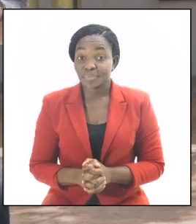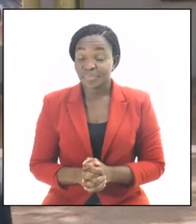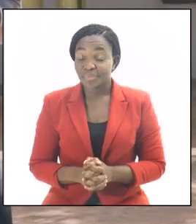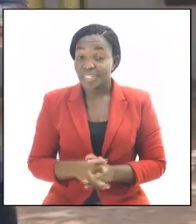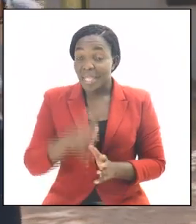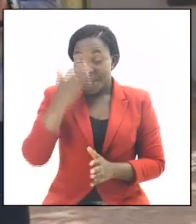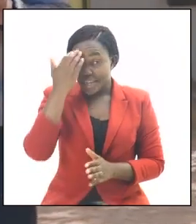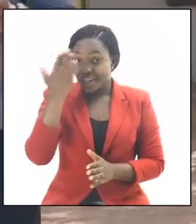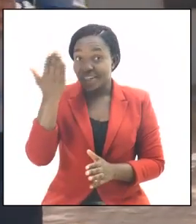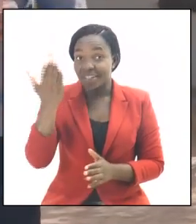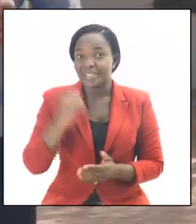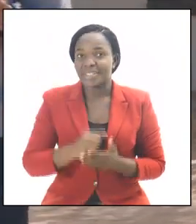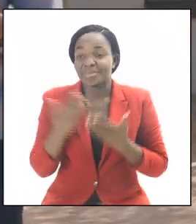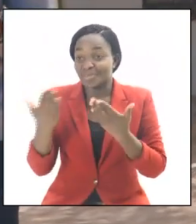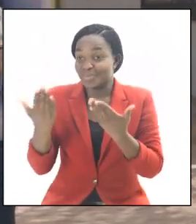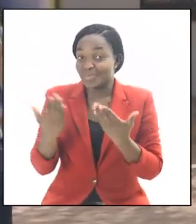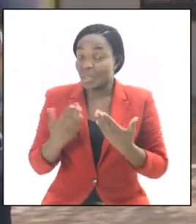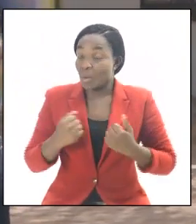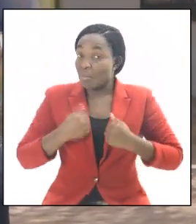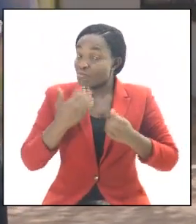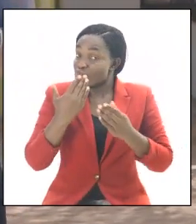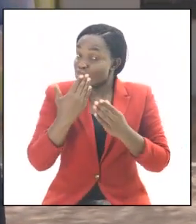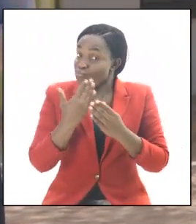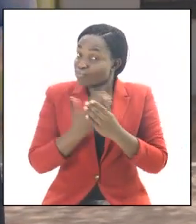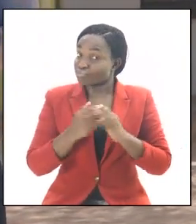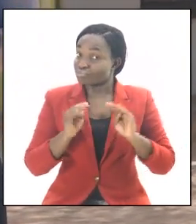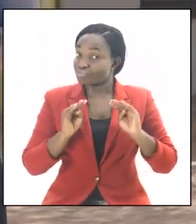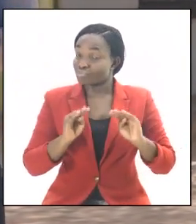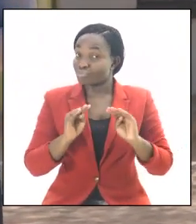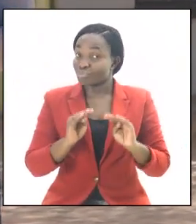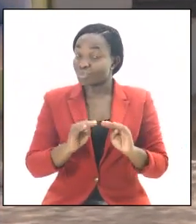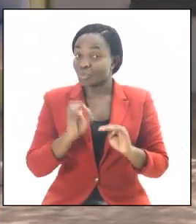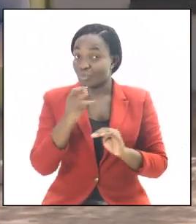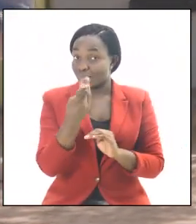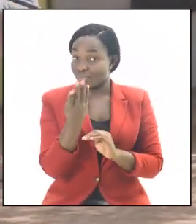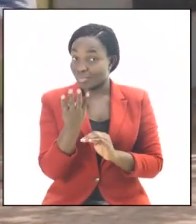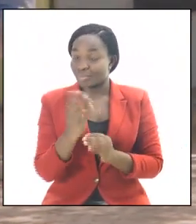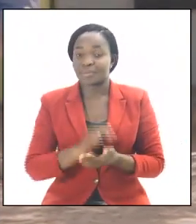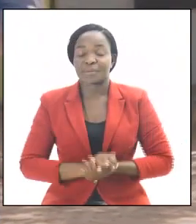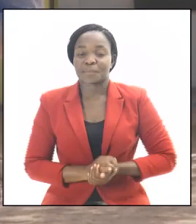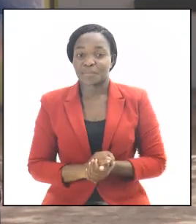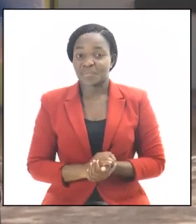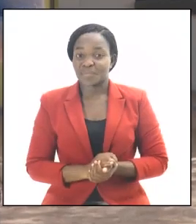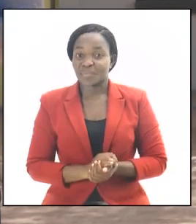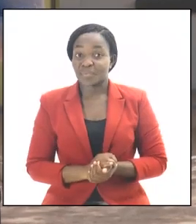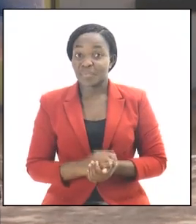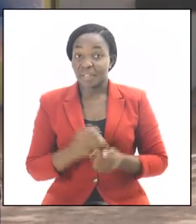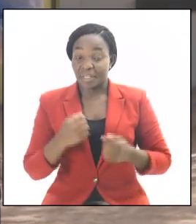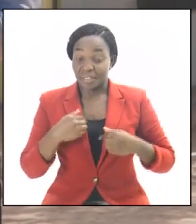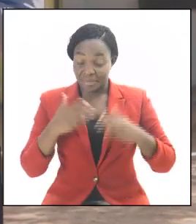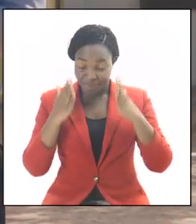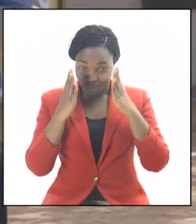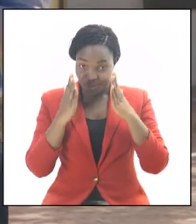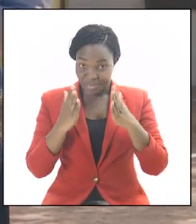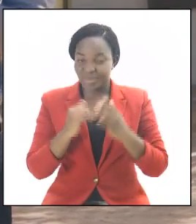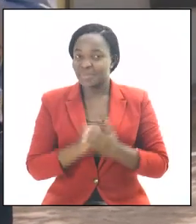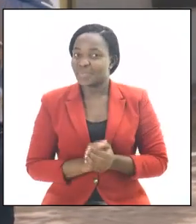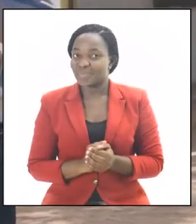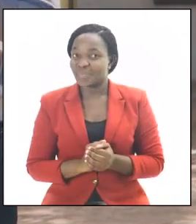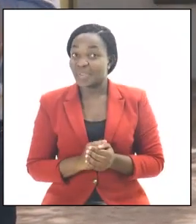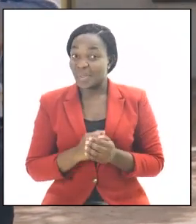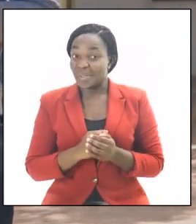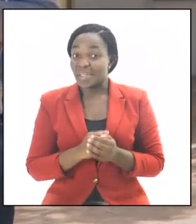Hi there! Welcome to our new series on JSC Mathematics. I'm looking forward to it because I'm